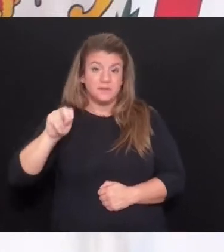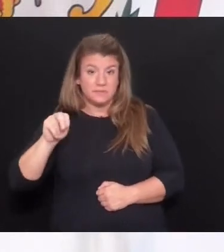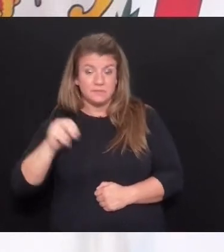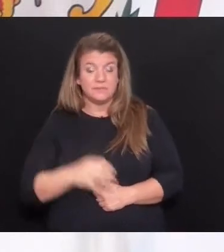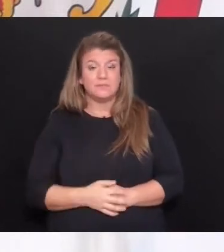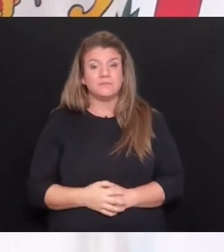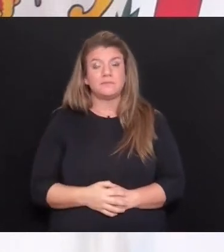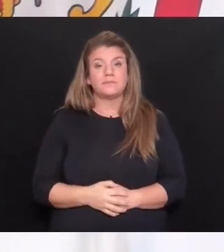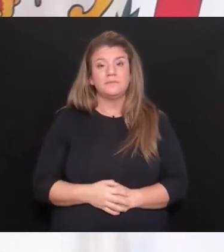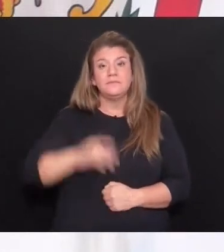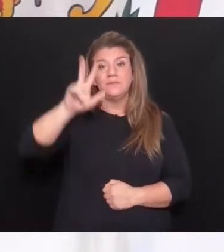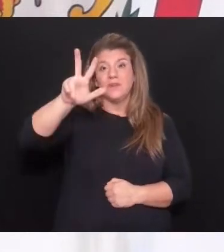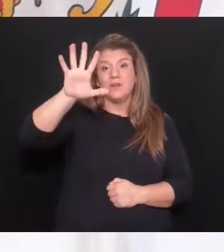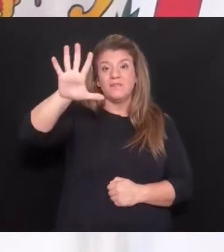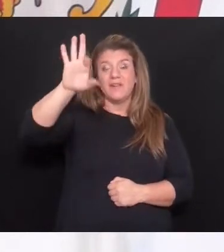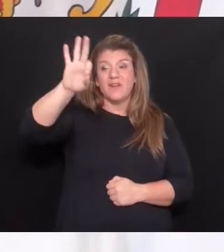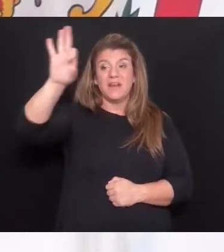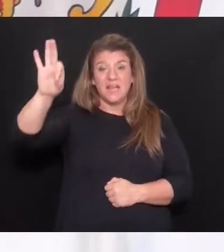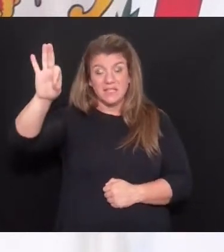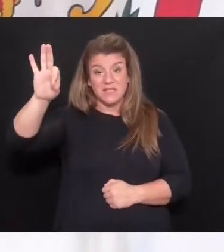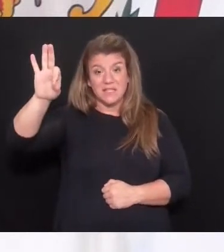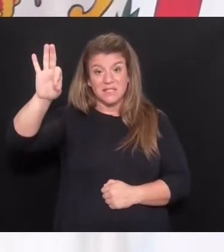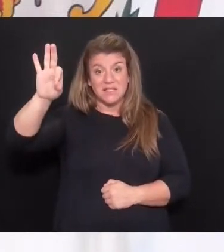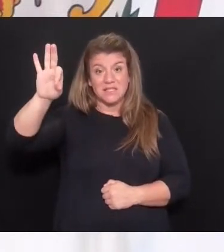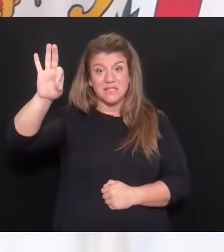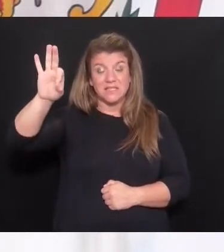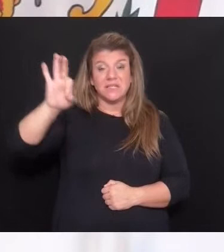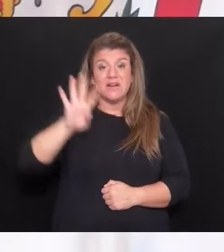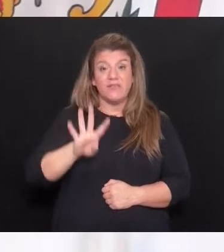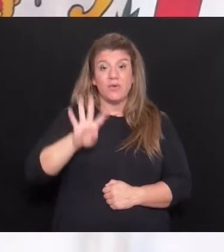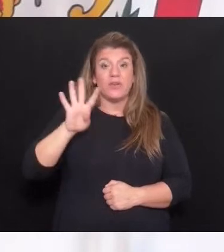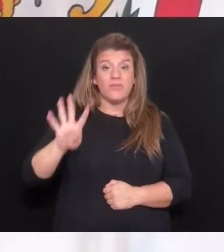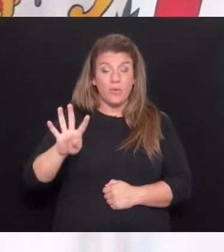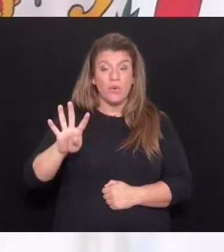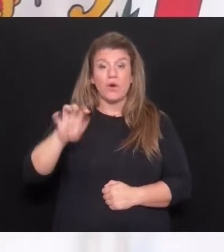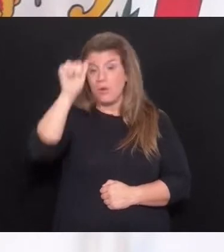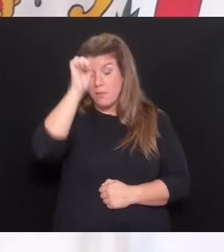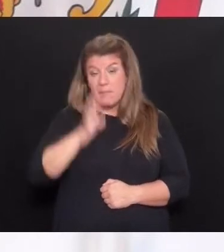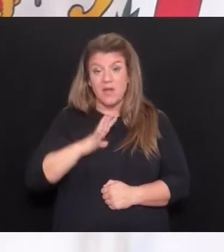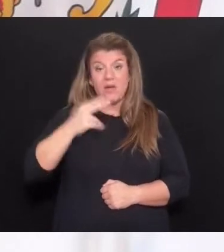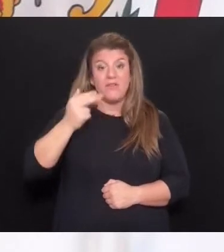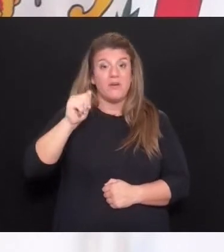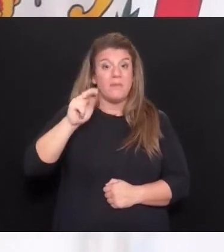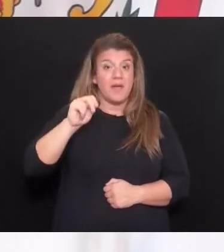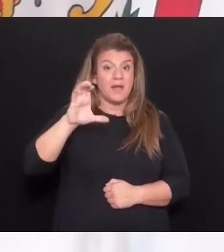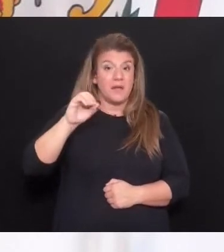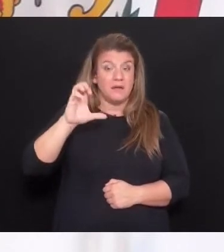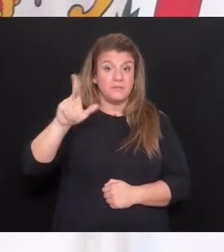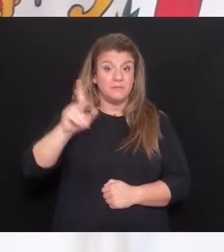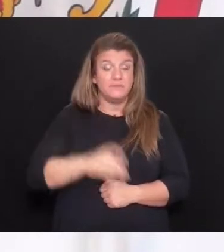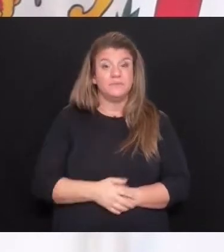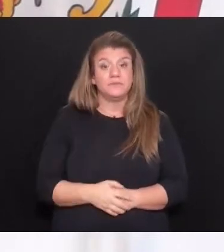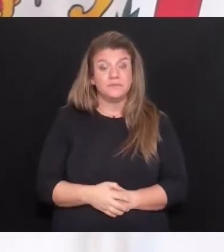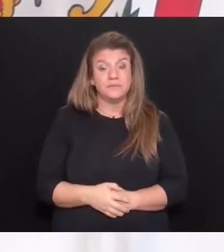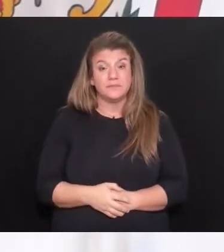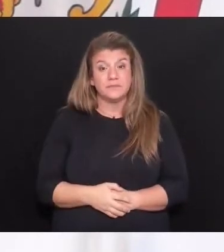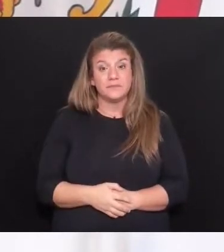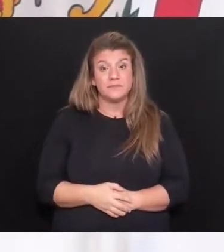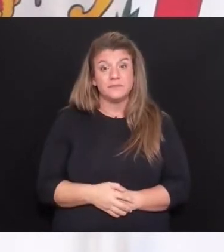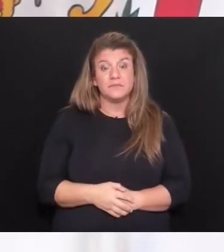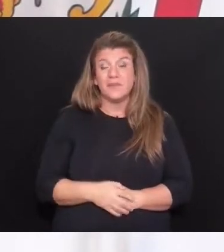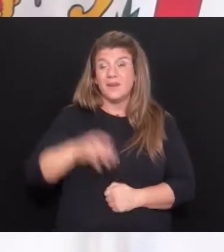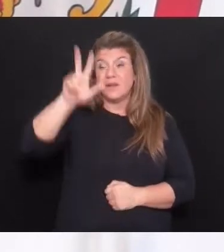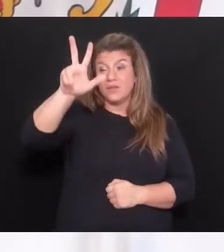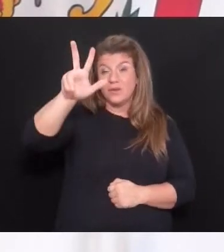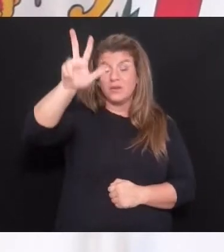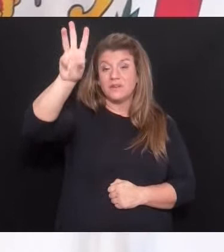The 3,599th death, a 44-year-old male from Hancock County. The